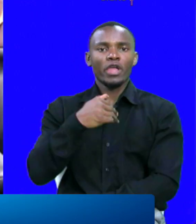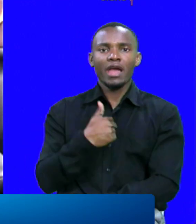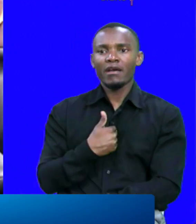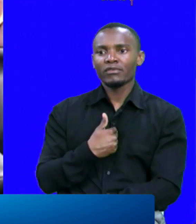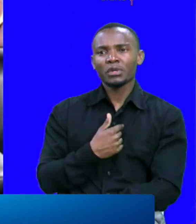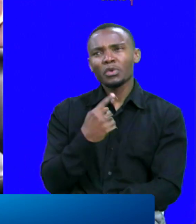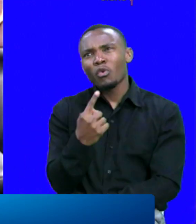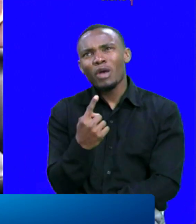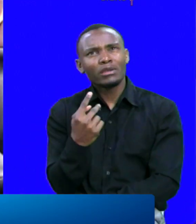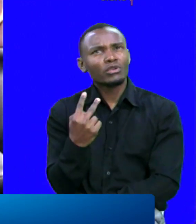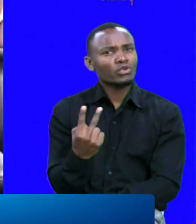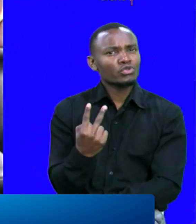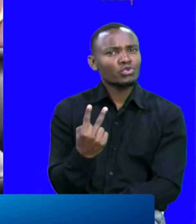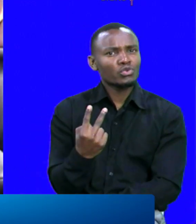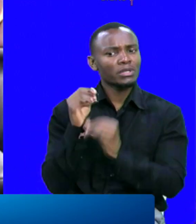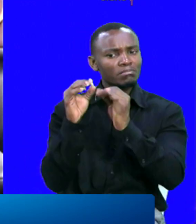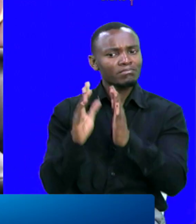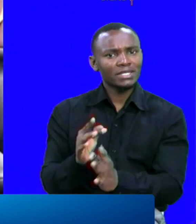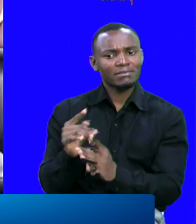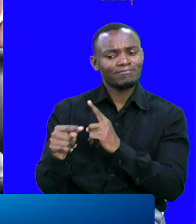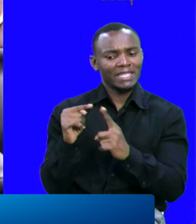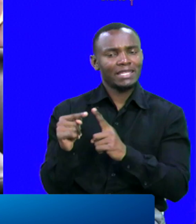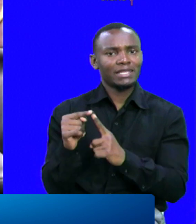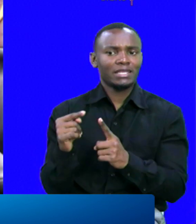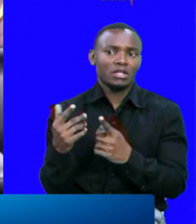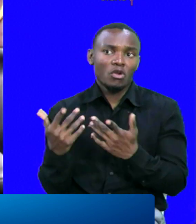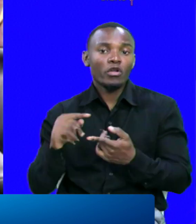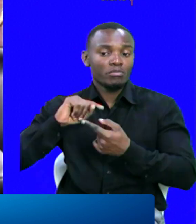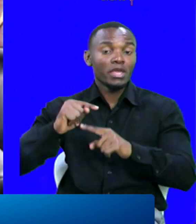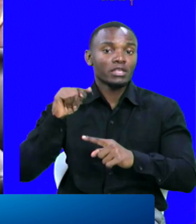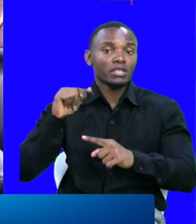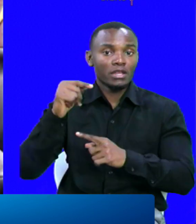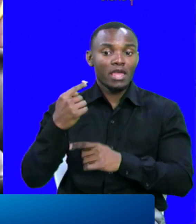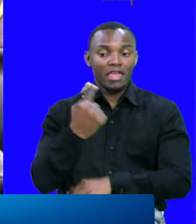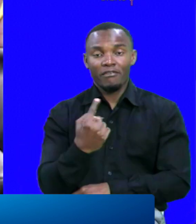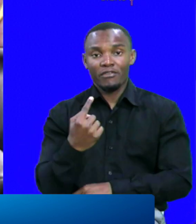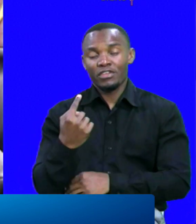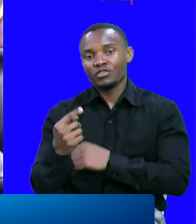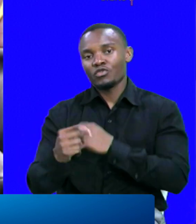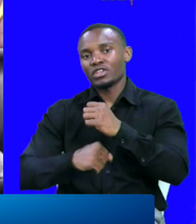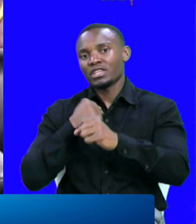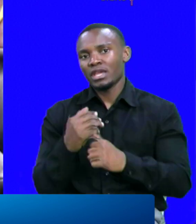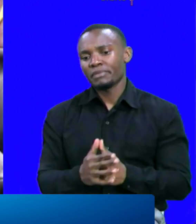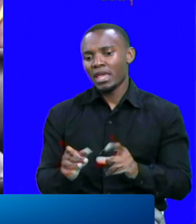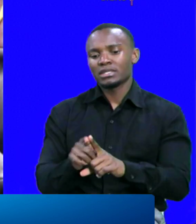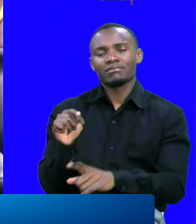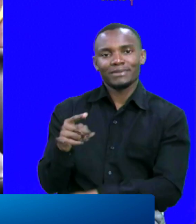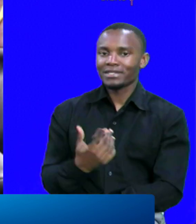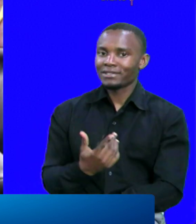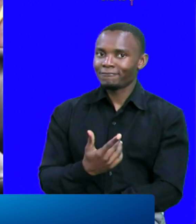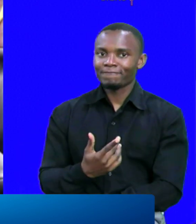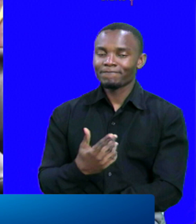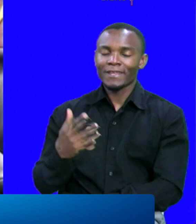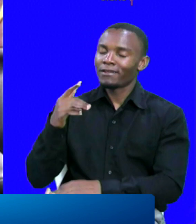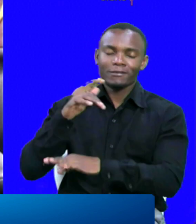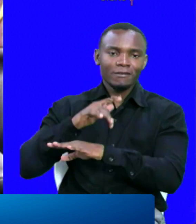and heavily armed, and we have been able to neutralize all of them. We must continually commend our security officers. We have